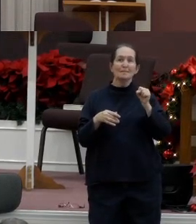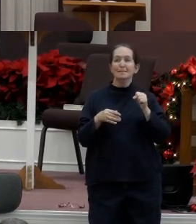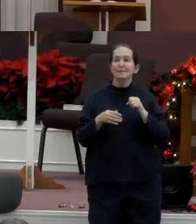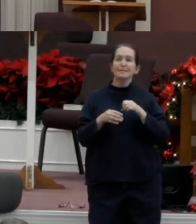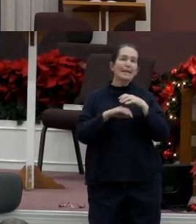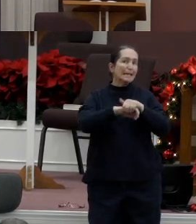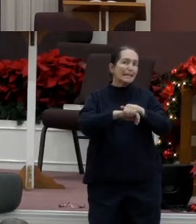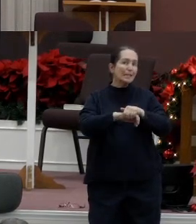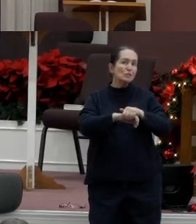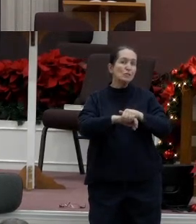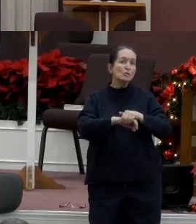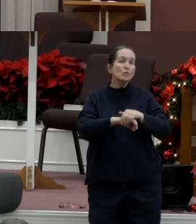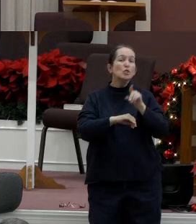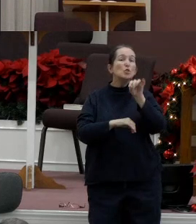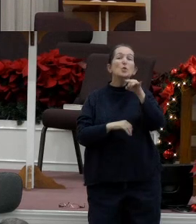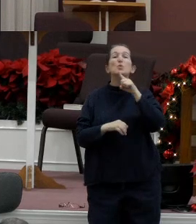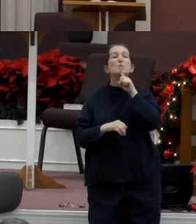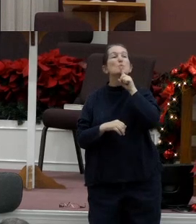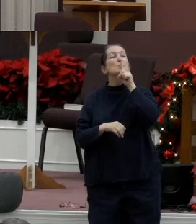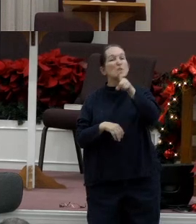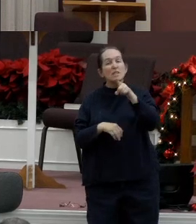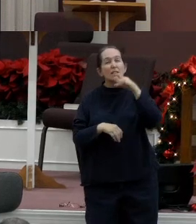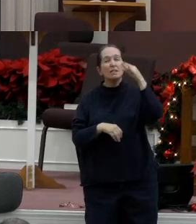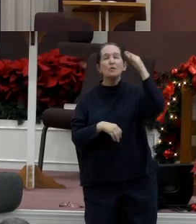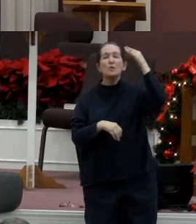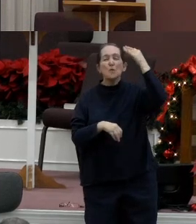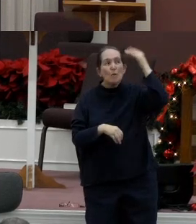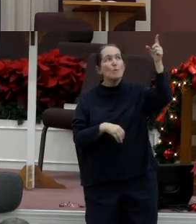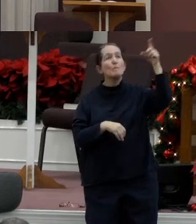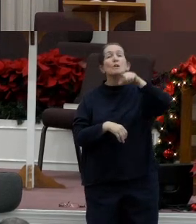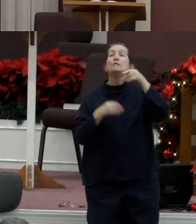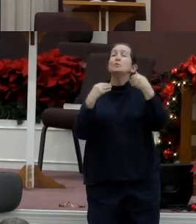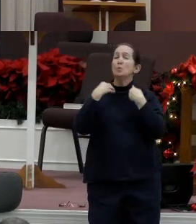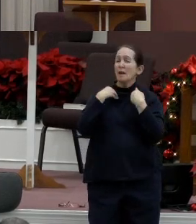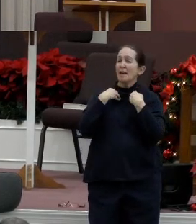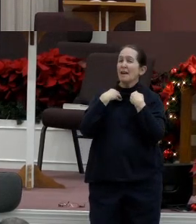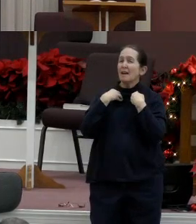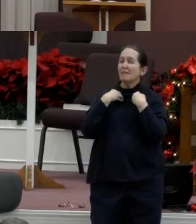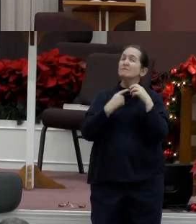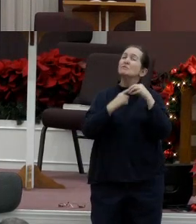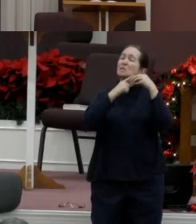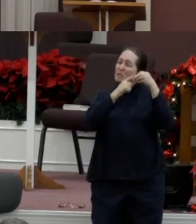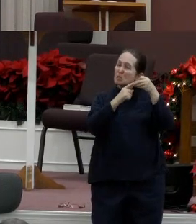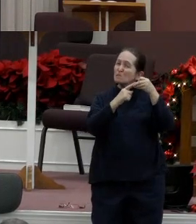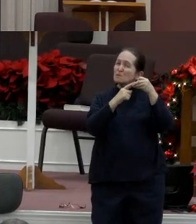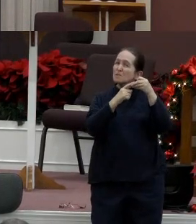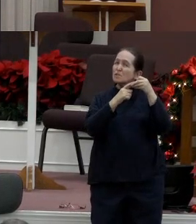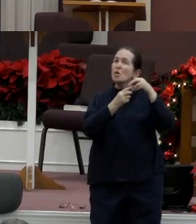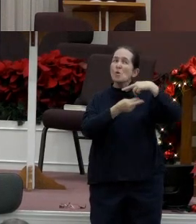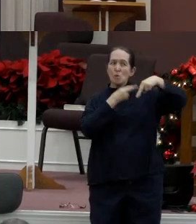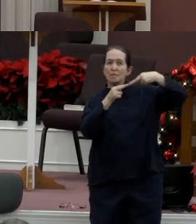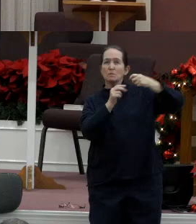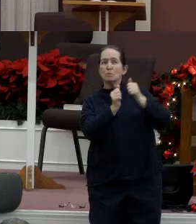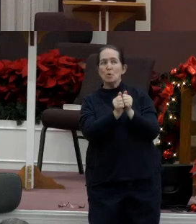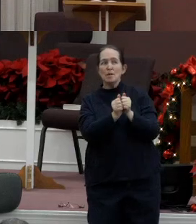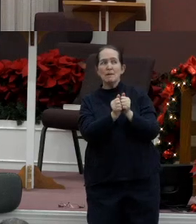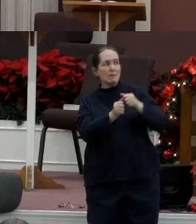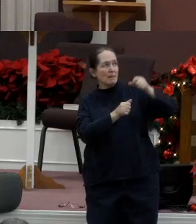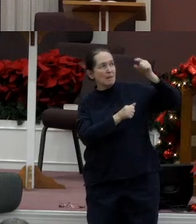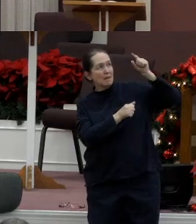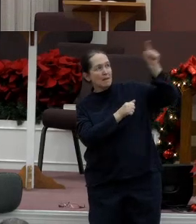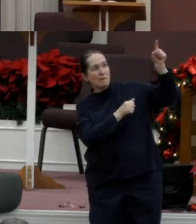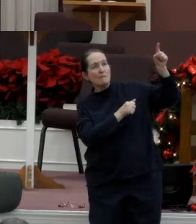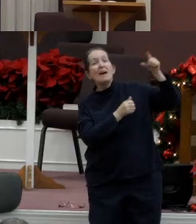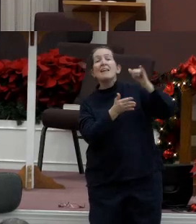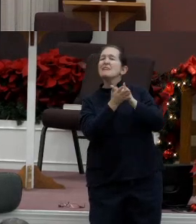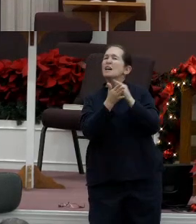But do you really know him? Do you have an intimate relationship with him? That's